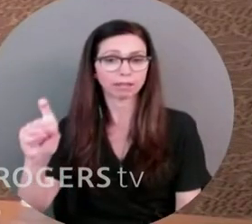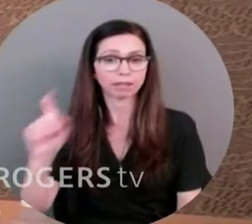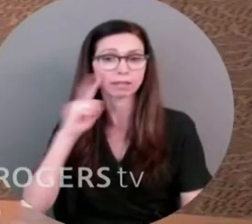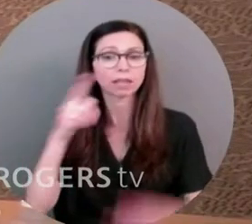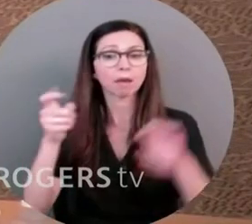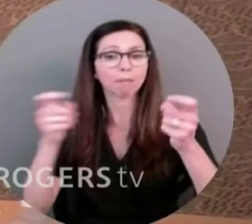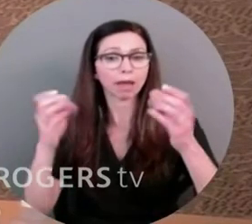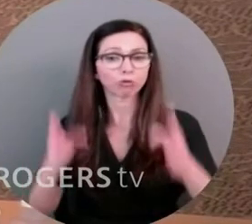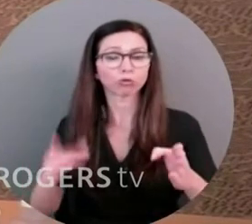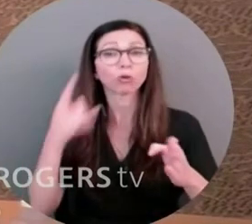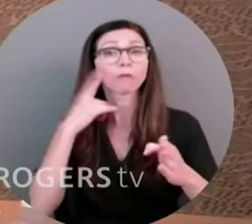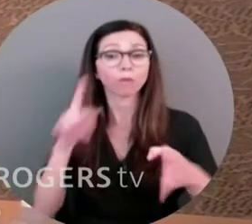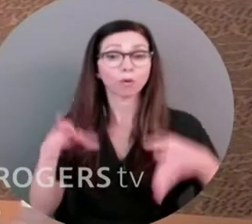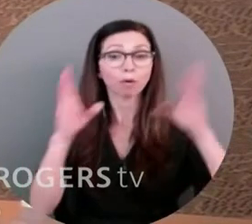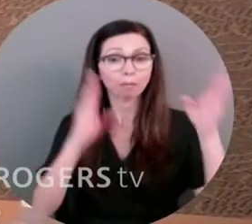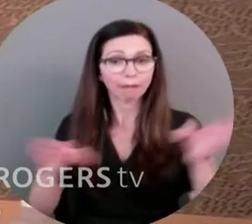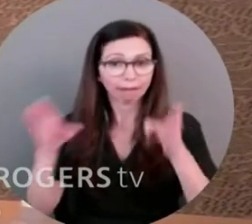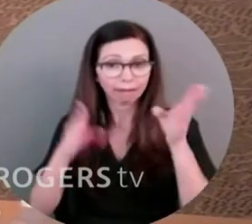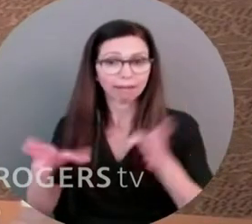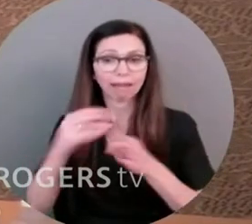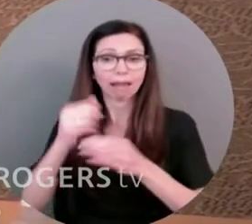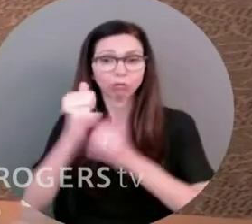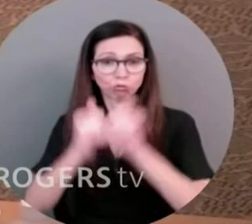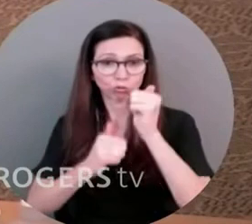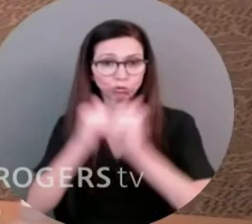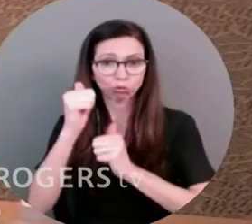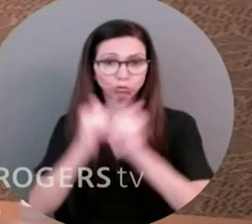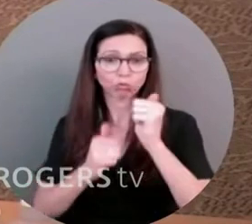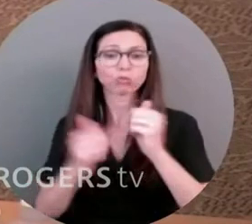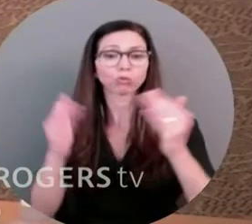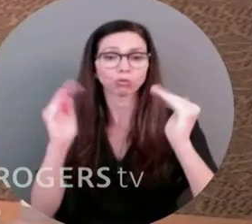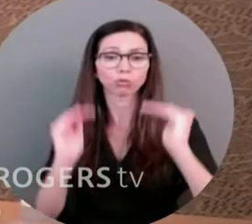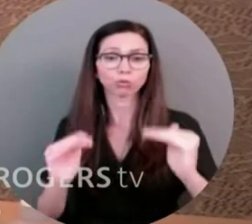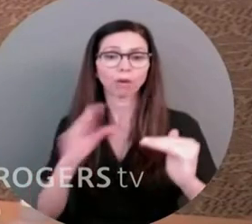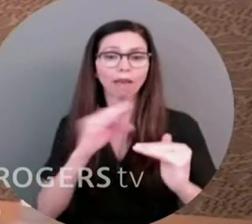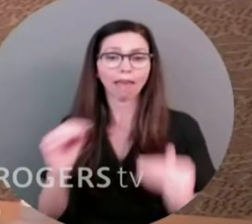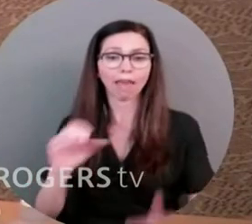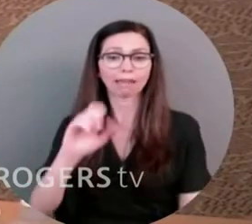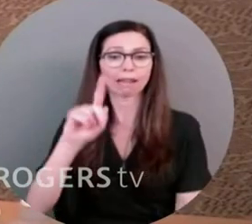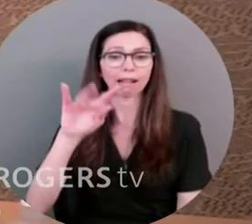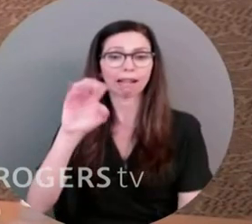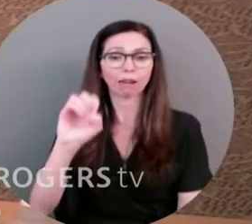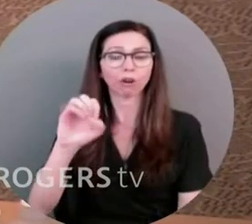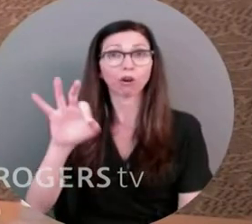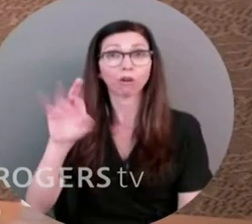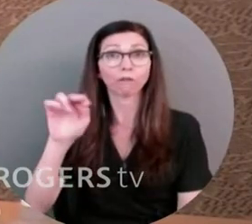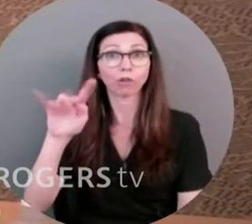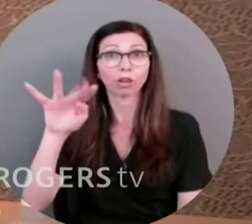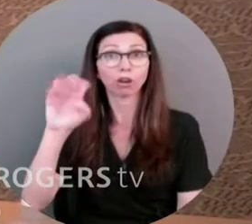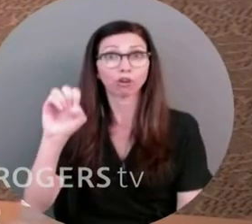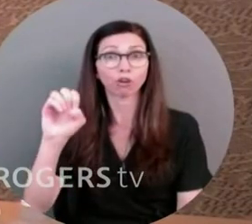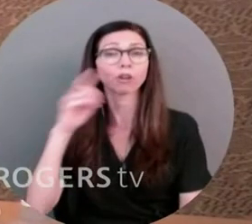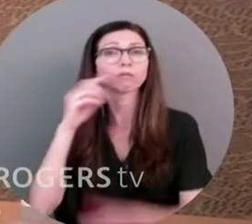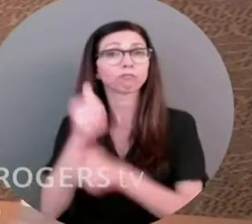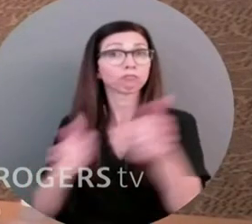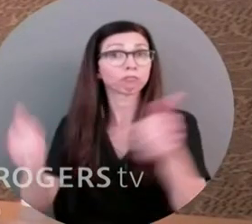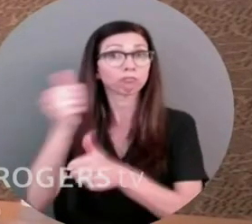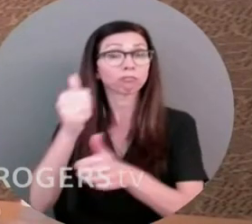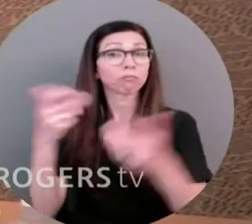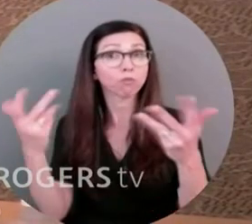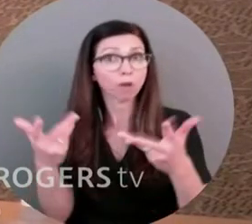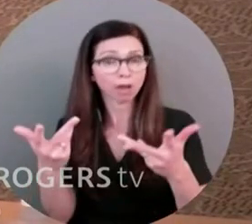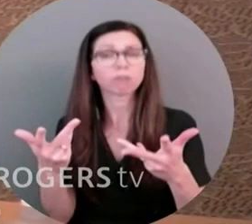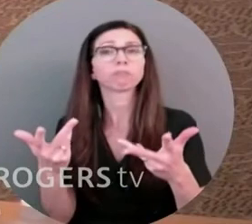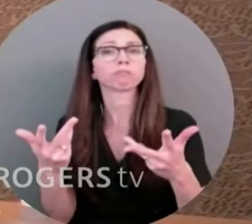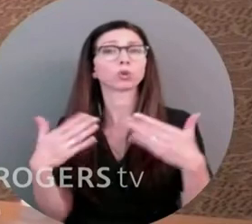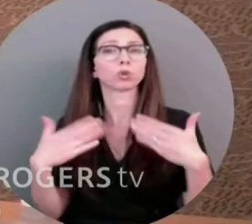planification des politiques, and Clara Friere, Lead Human Needs Task Force, responsable, groupe du travail sur les besoins